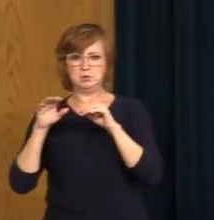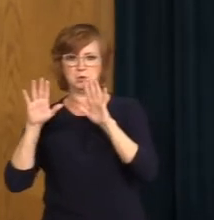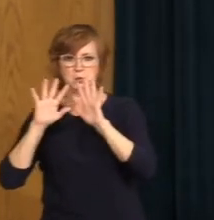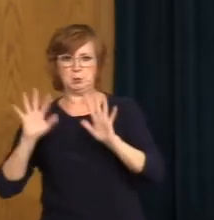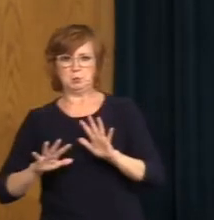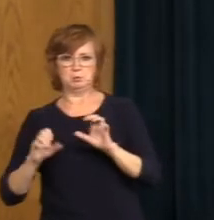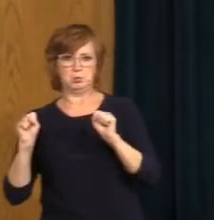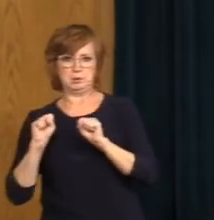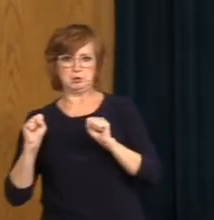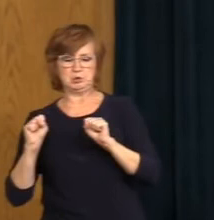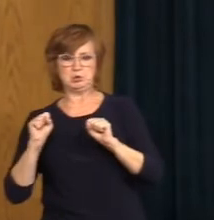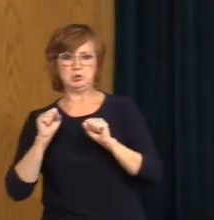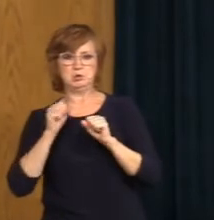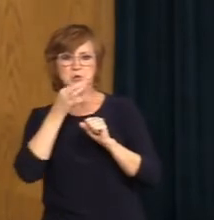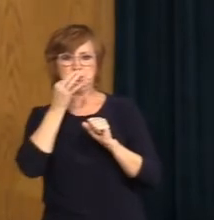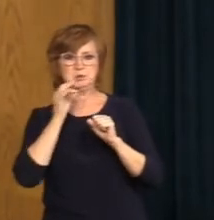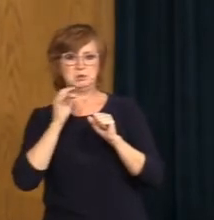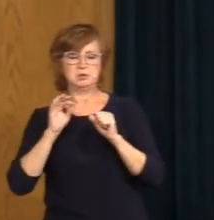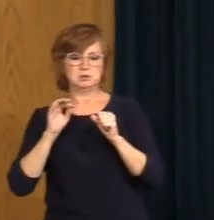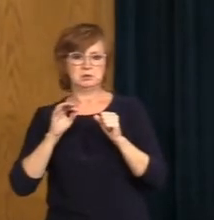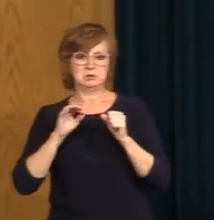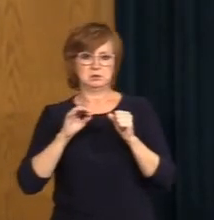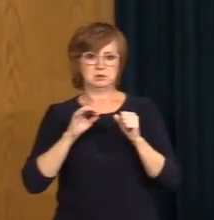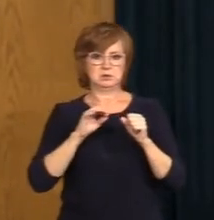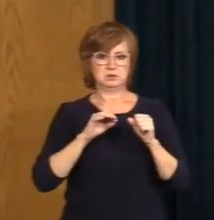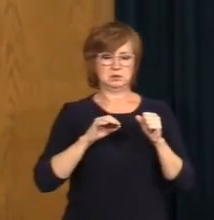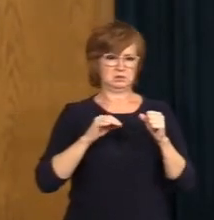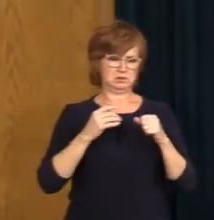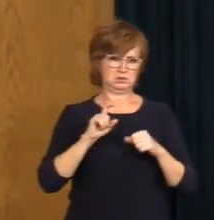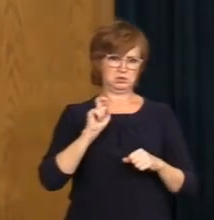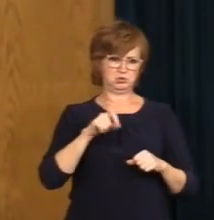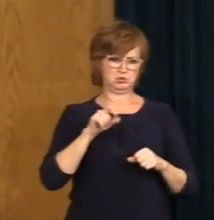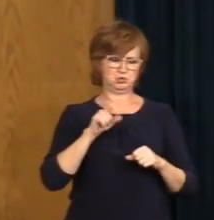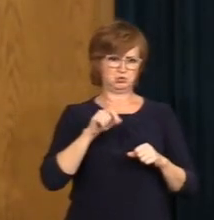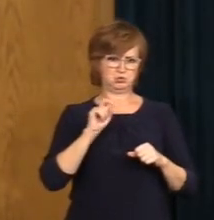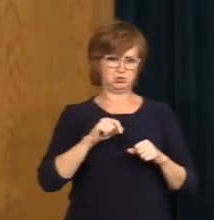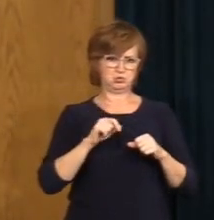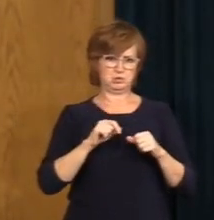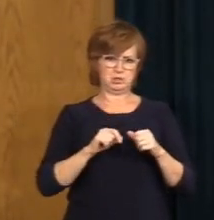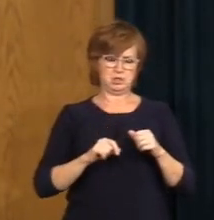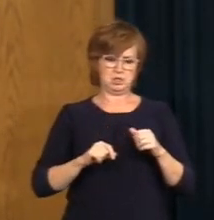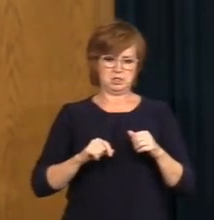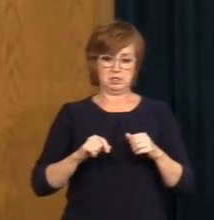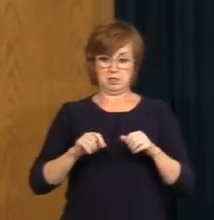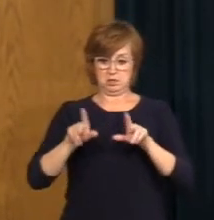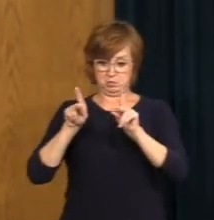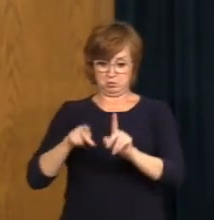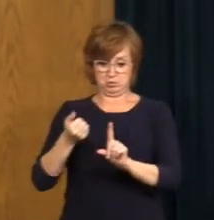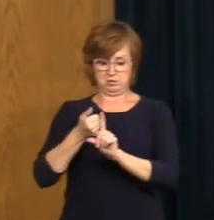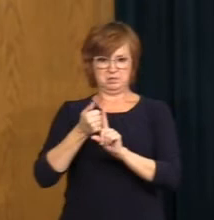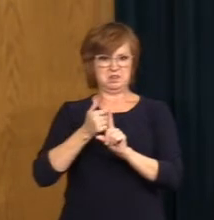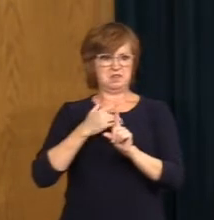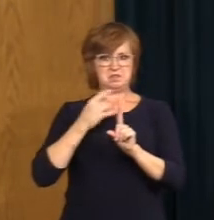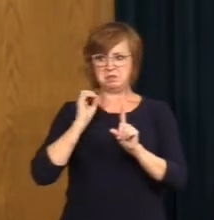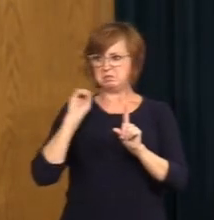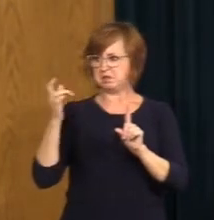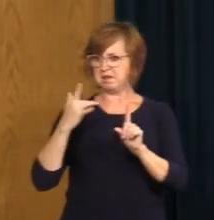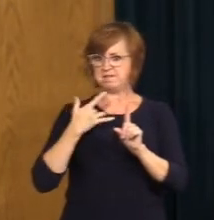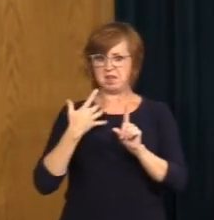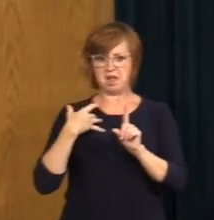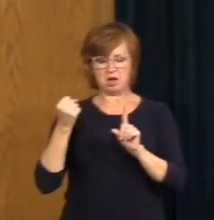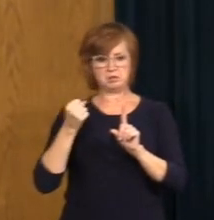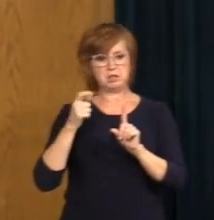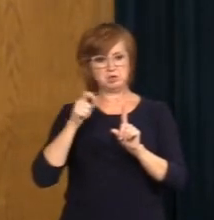should asymptomatic people be going to get tested, or should the priority be if you're symptomatic? Yeah, so right